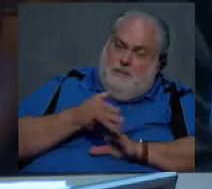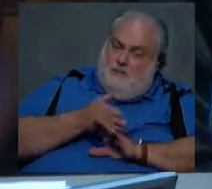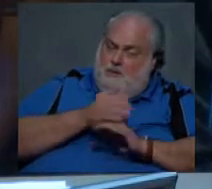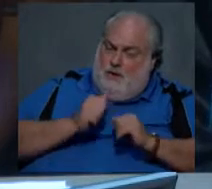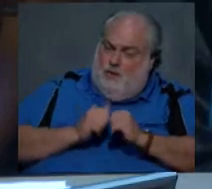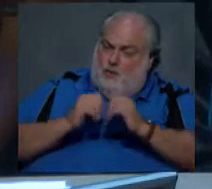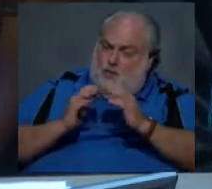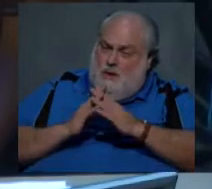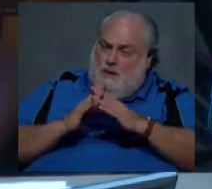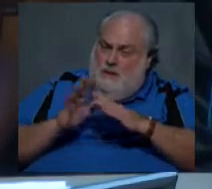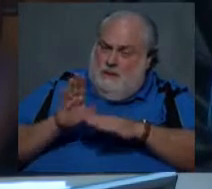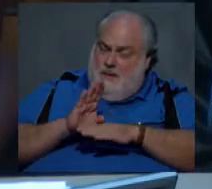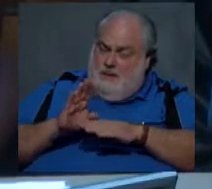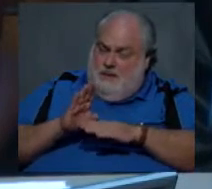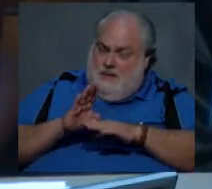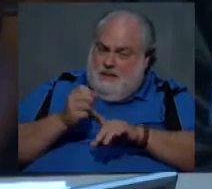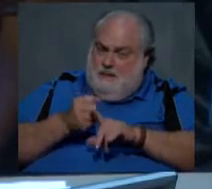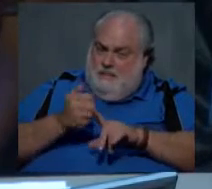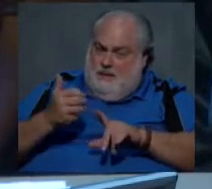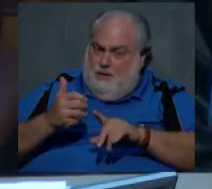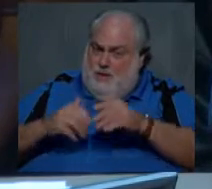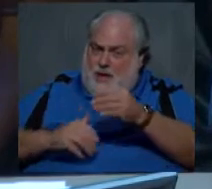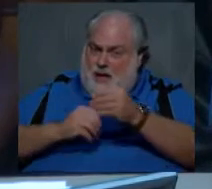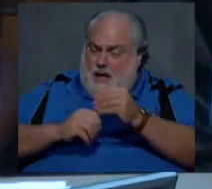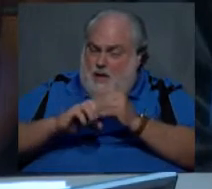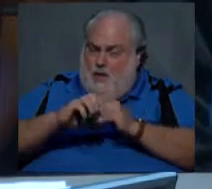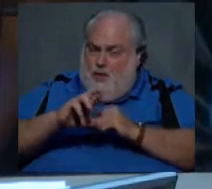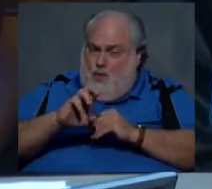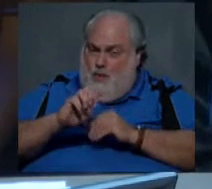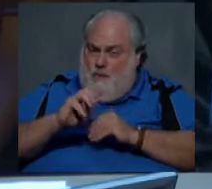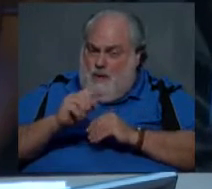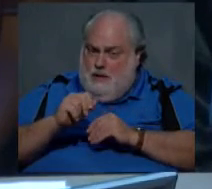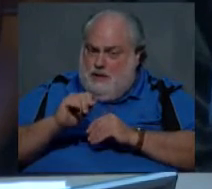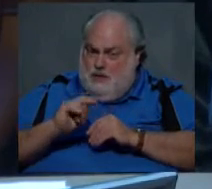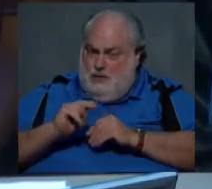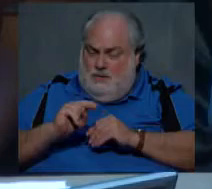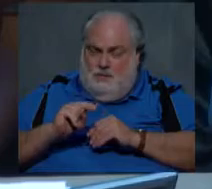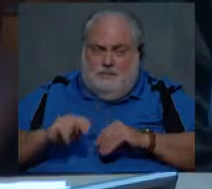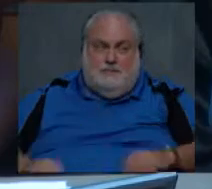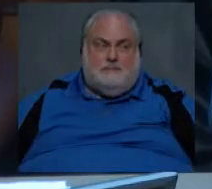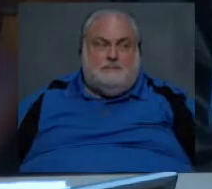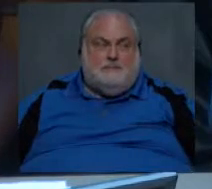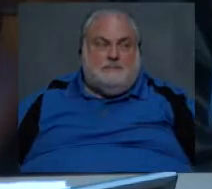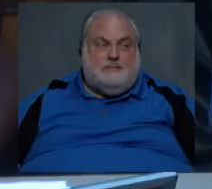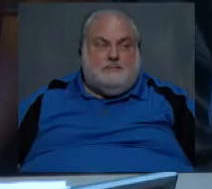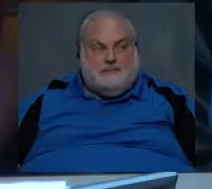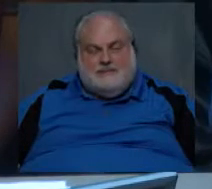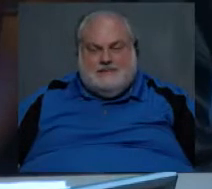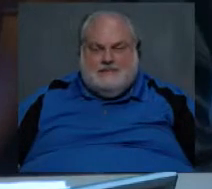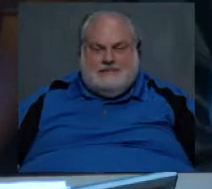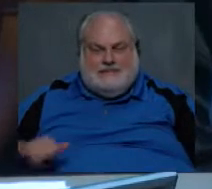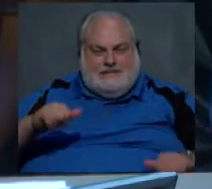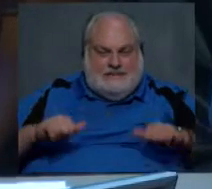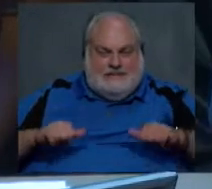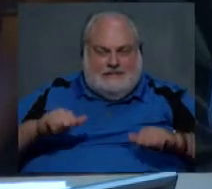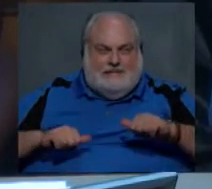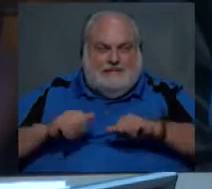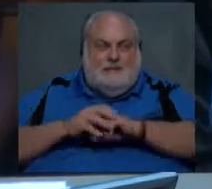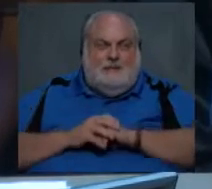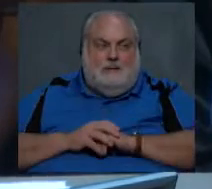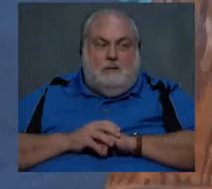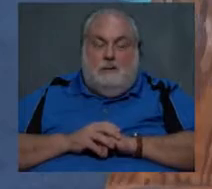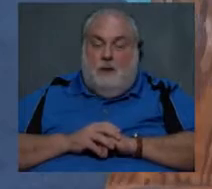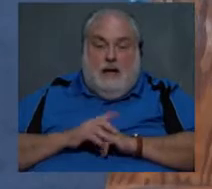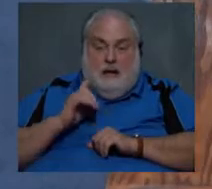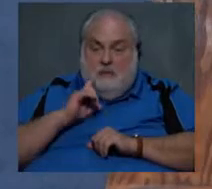there. Now it seems to be expanding into cremation. So I'm not sure. I don't remember any objection.